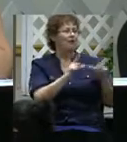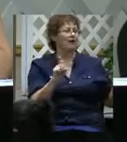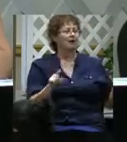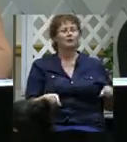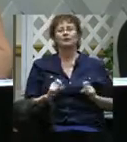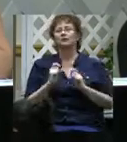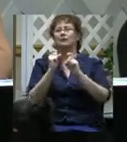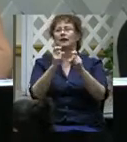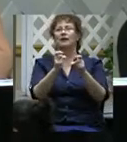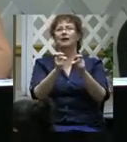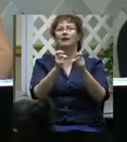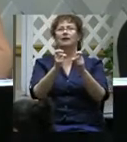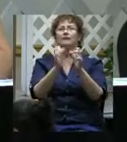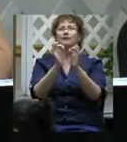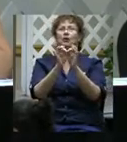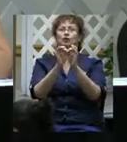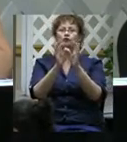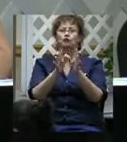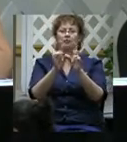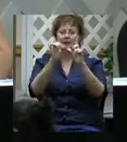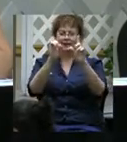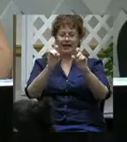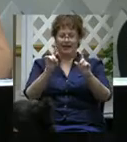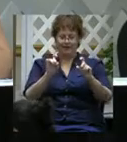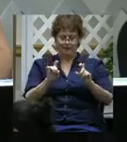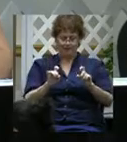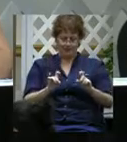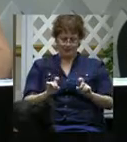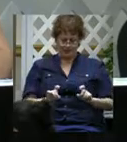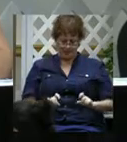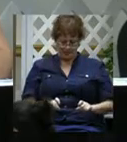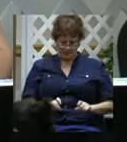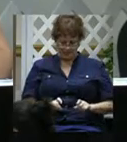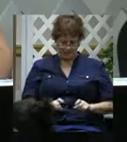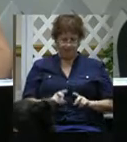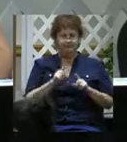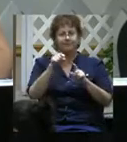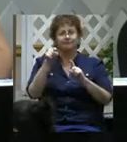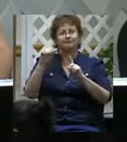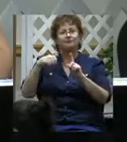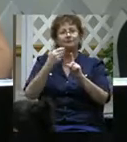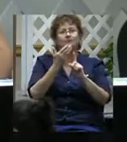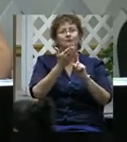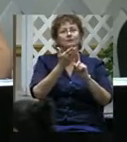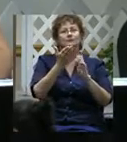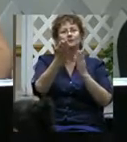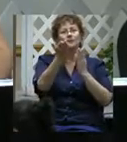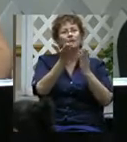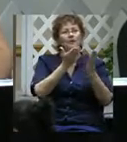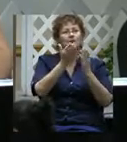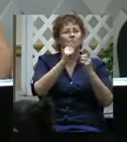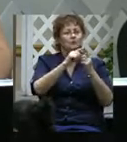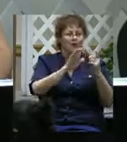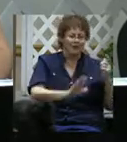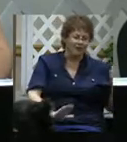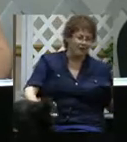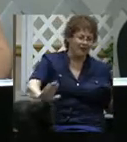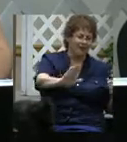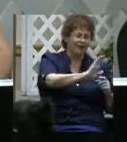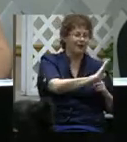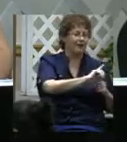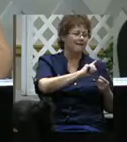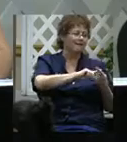interpreters for kind of testing them, and then we're entrusting them to provide those services to their